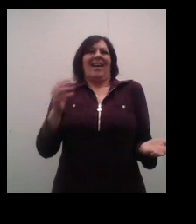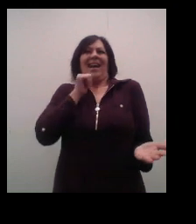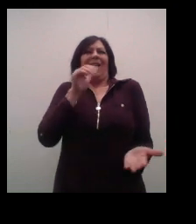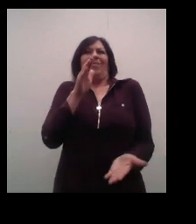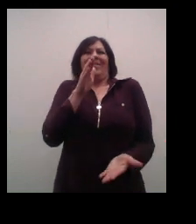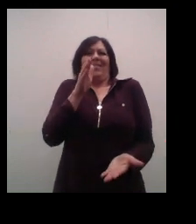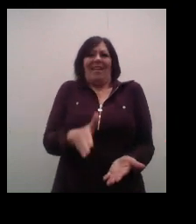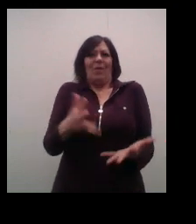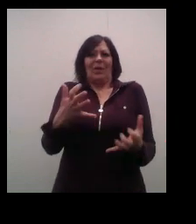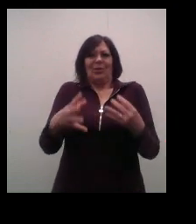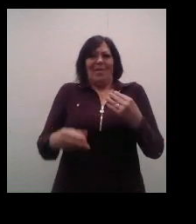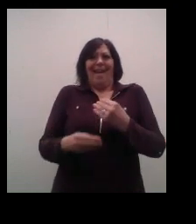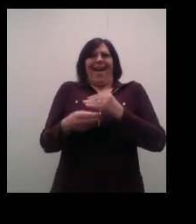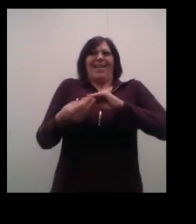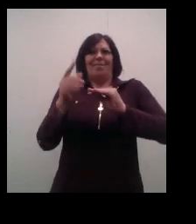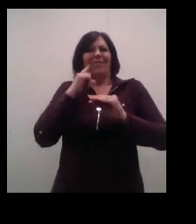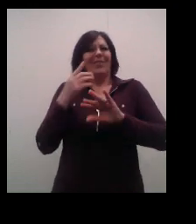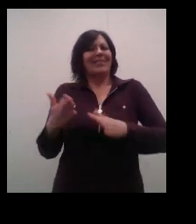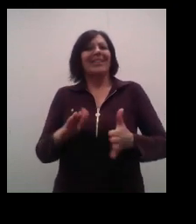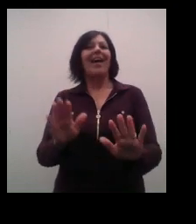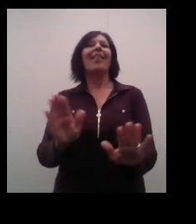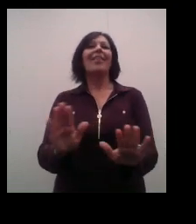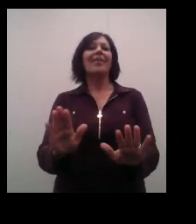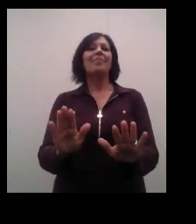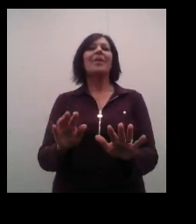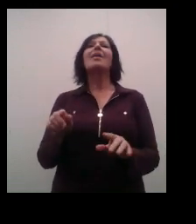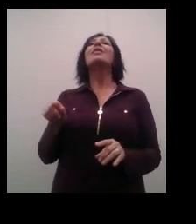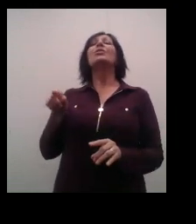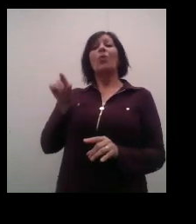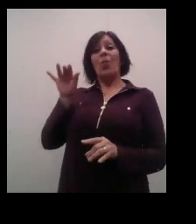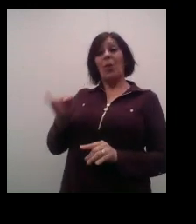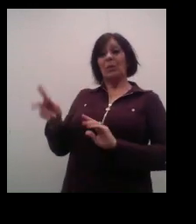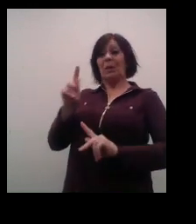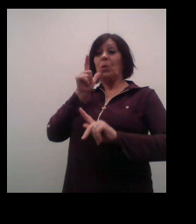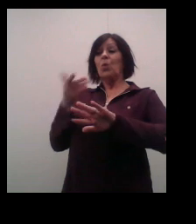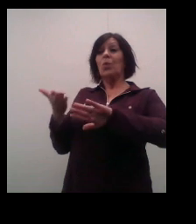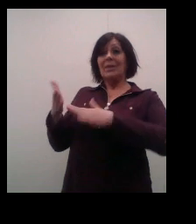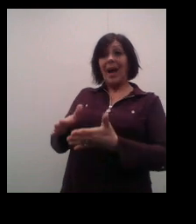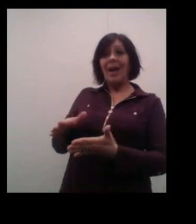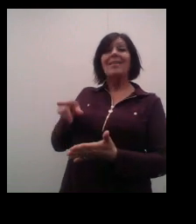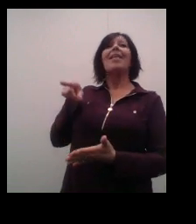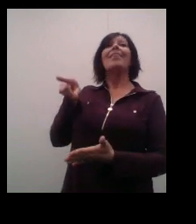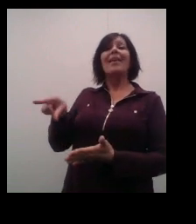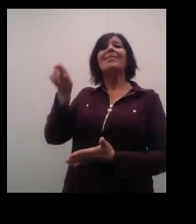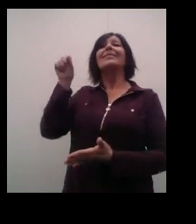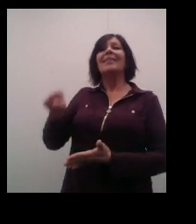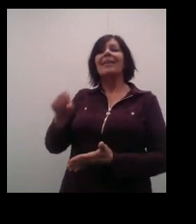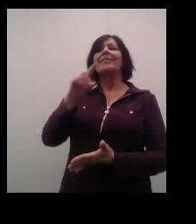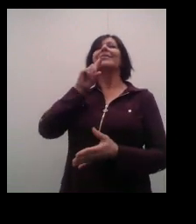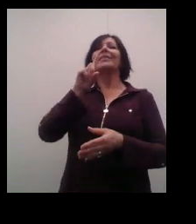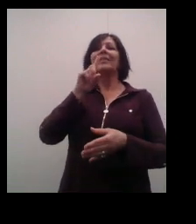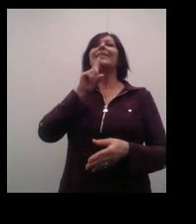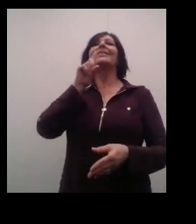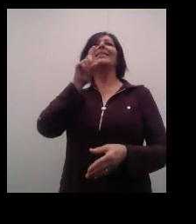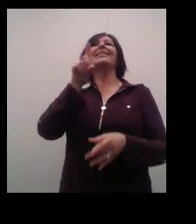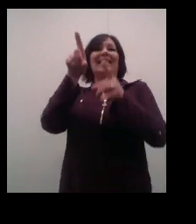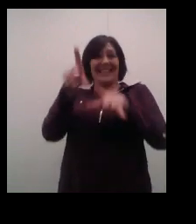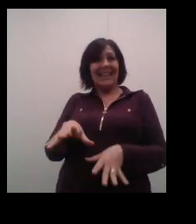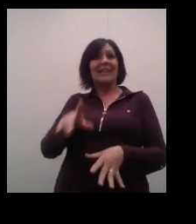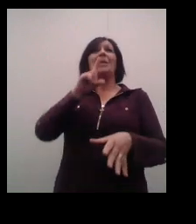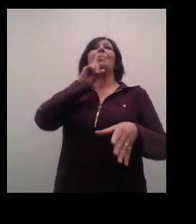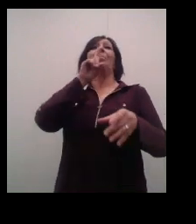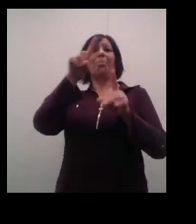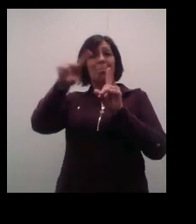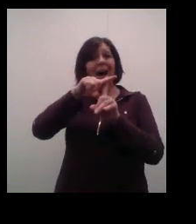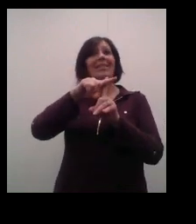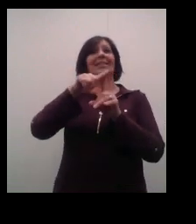see increased. So these are these are not presumed positive. These are actually confirmed cases. And then the hospitalization